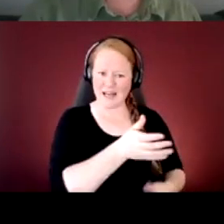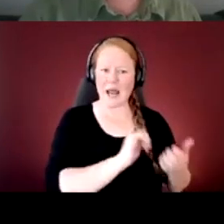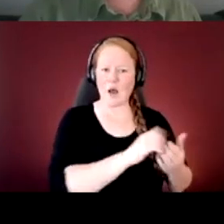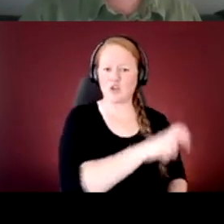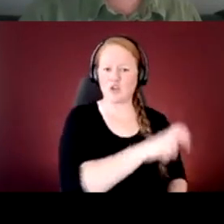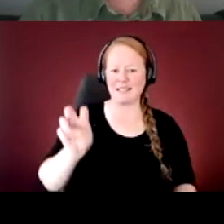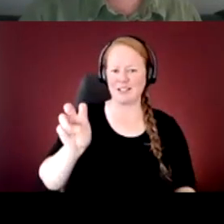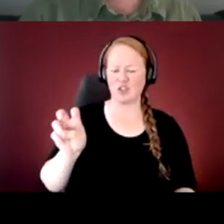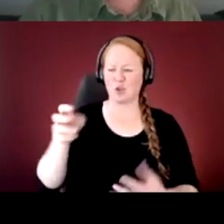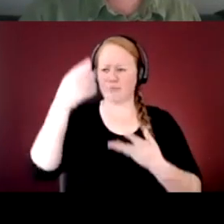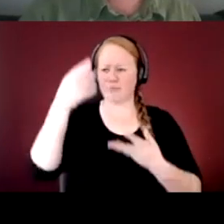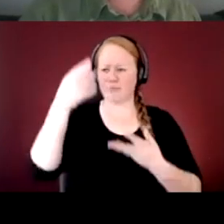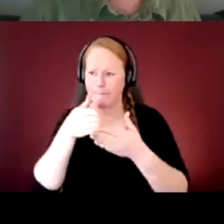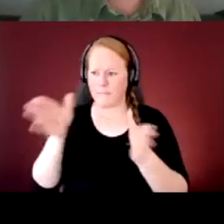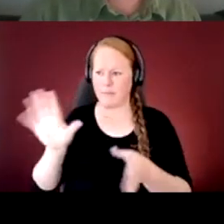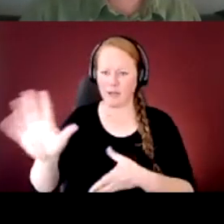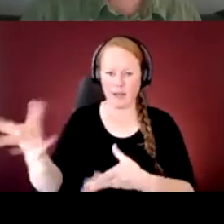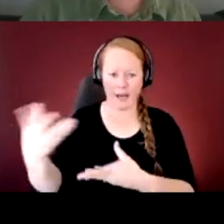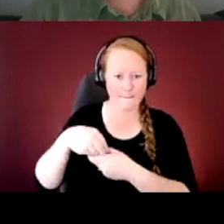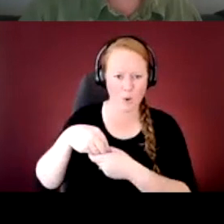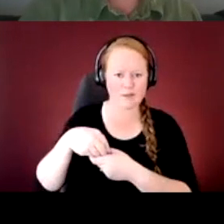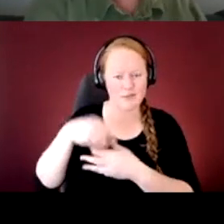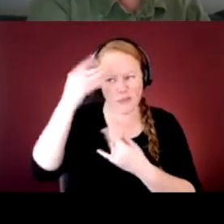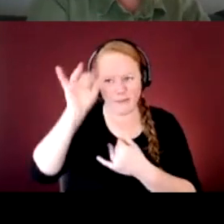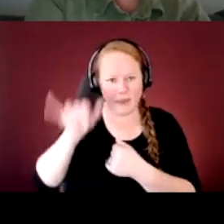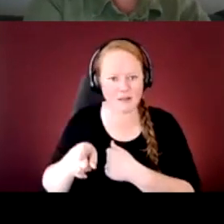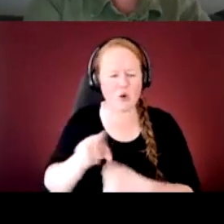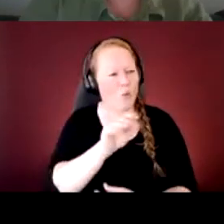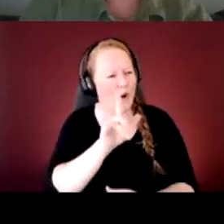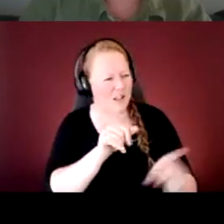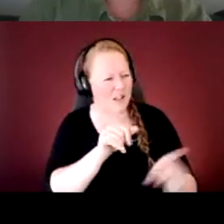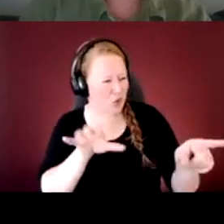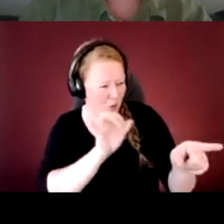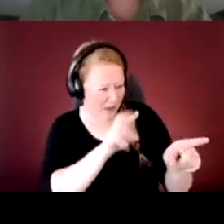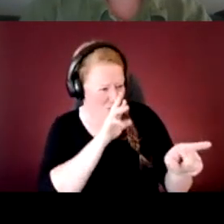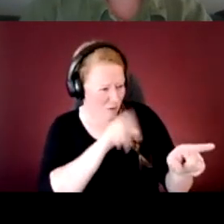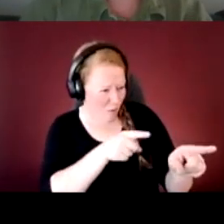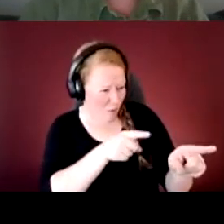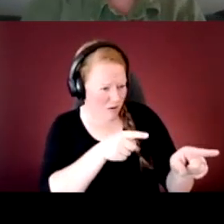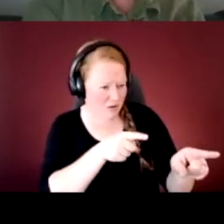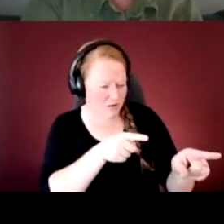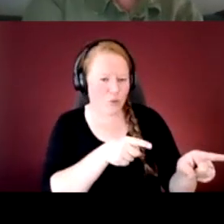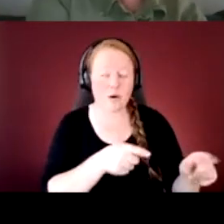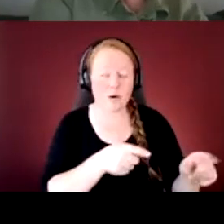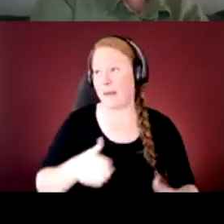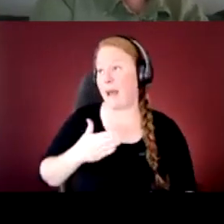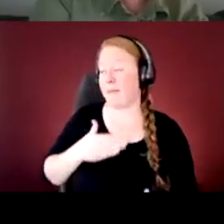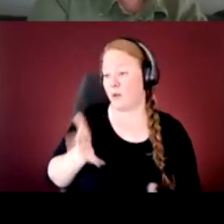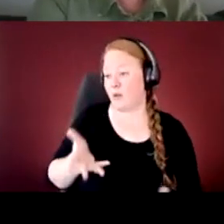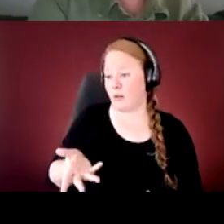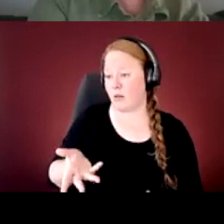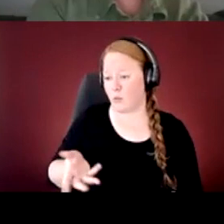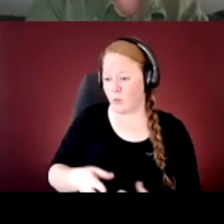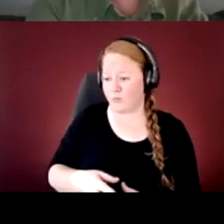input as the next phase. So I think, Wally, are you doing the report out for that group? I'm happy to. For just real